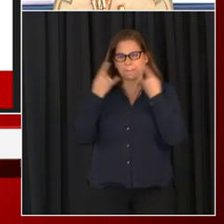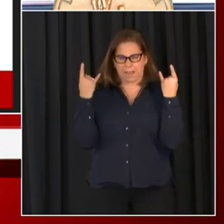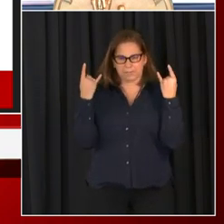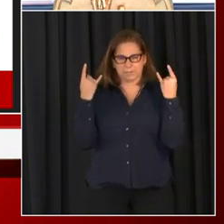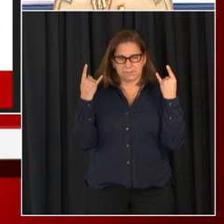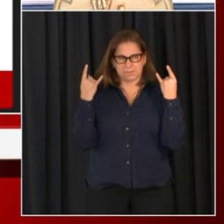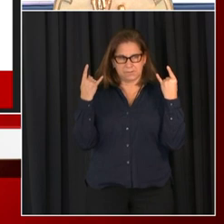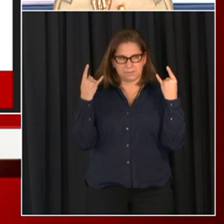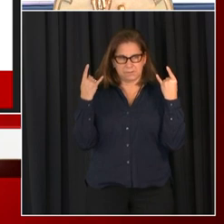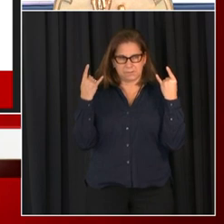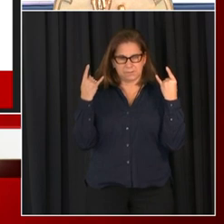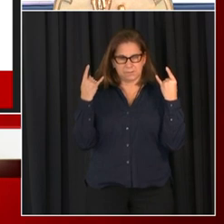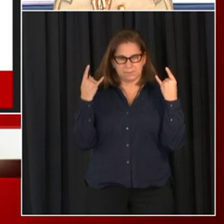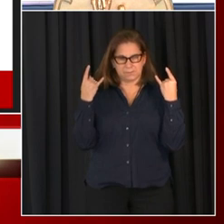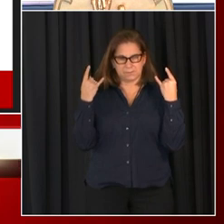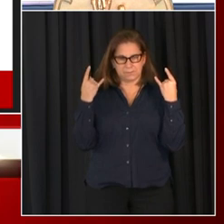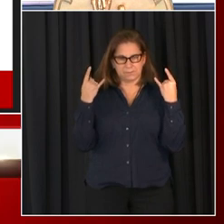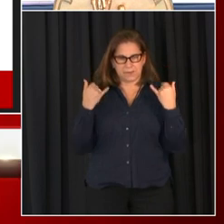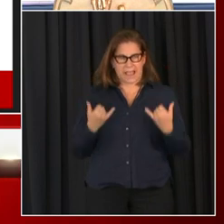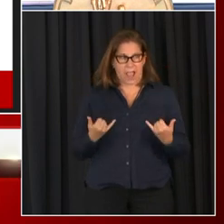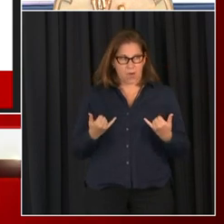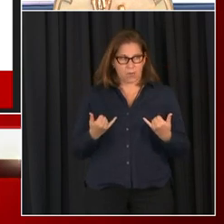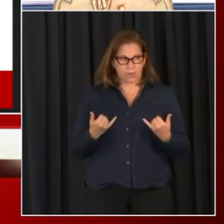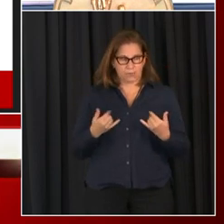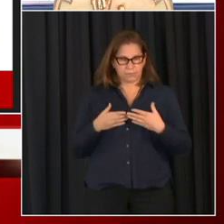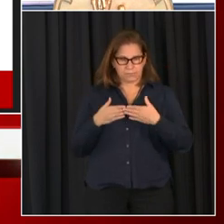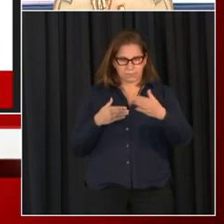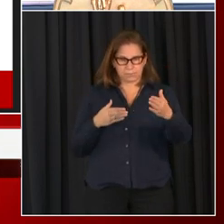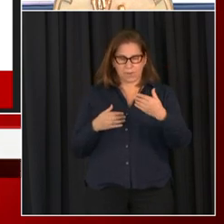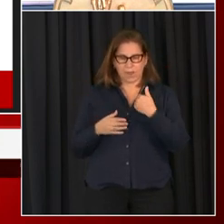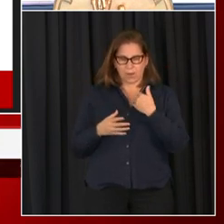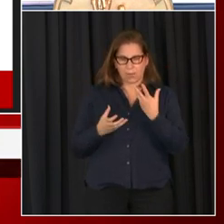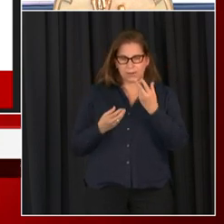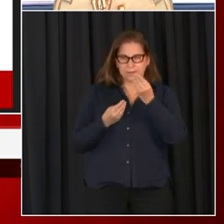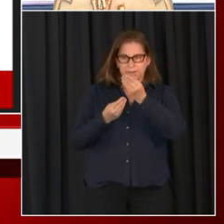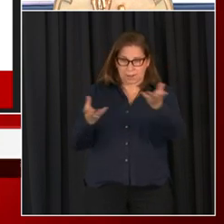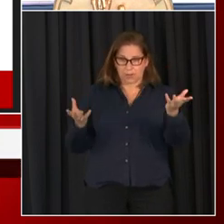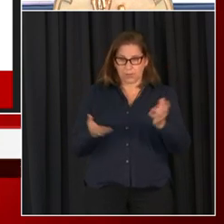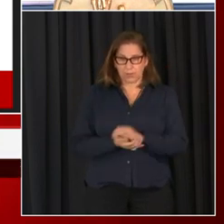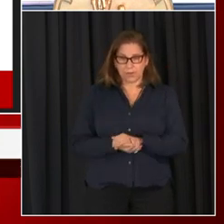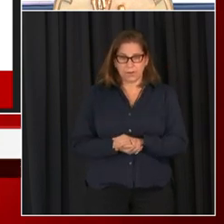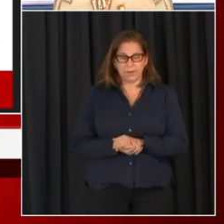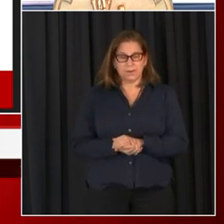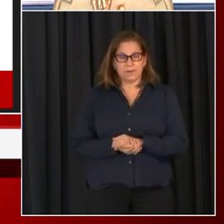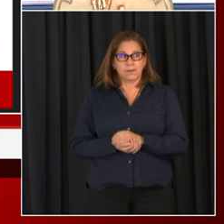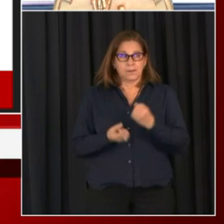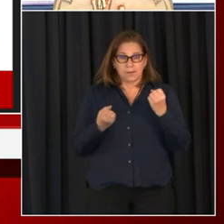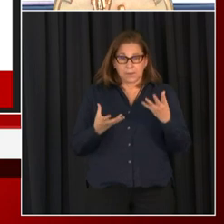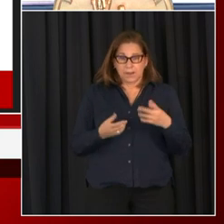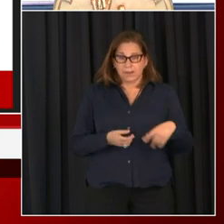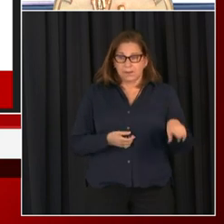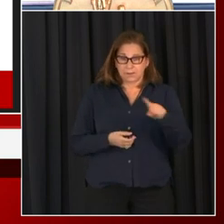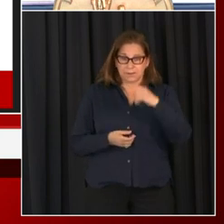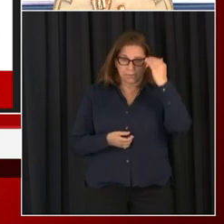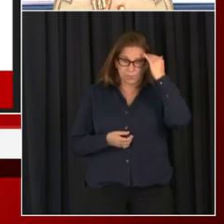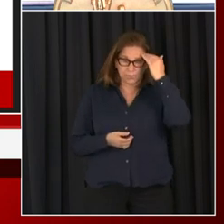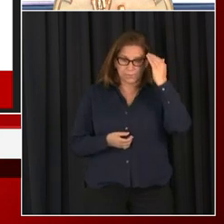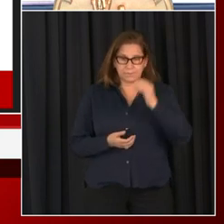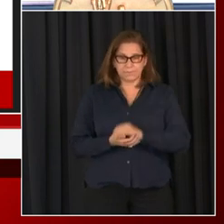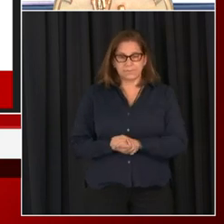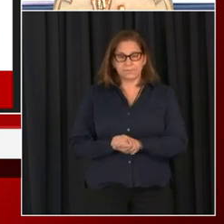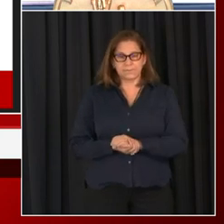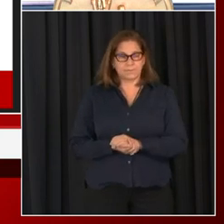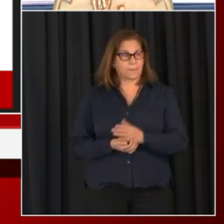share this, and I'm sure that many of us have had this experience, but this is a workplace experience that I thought was kind